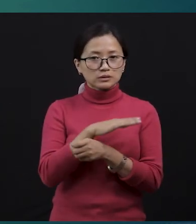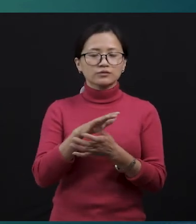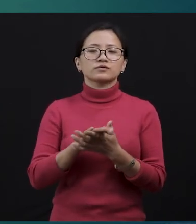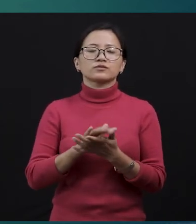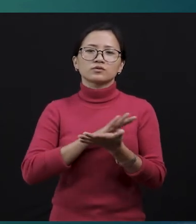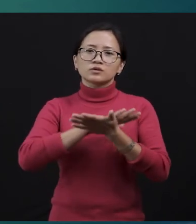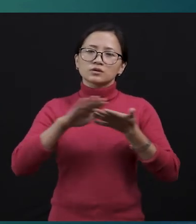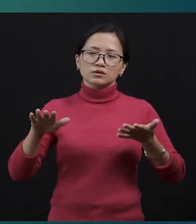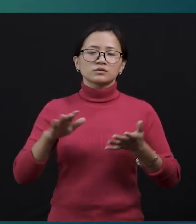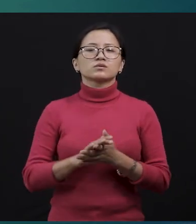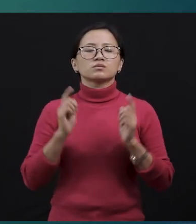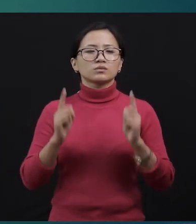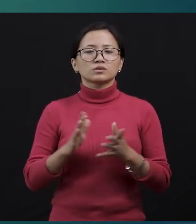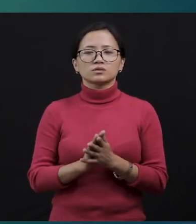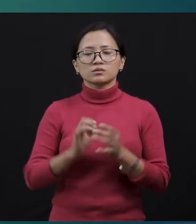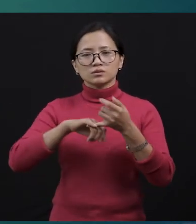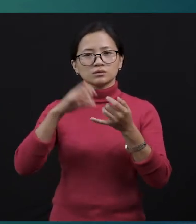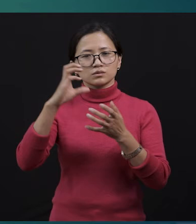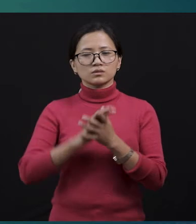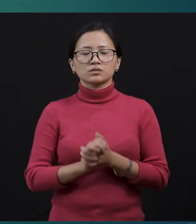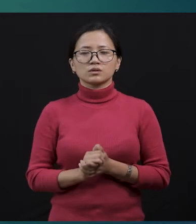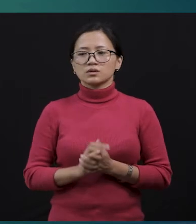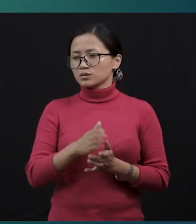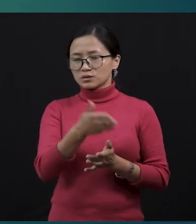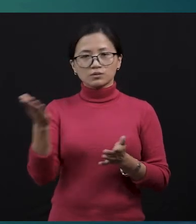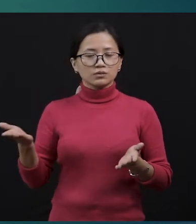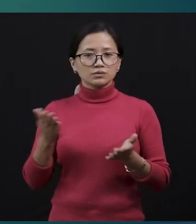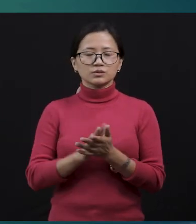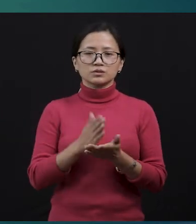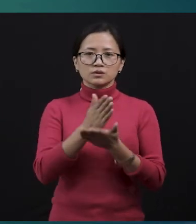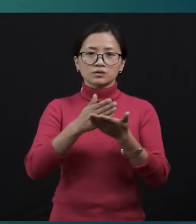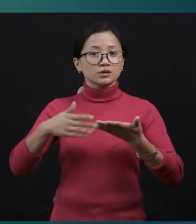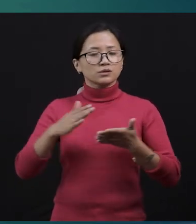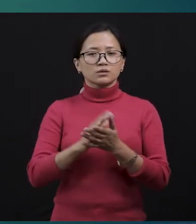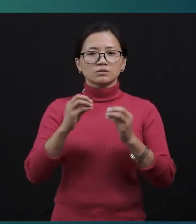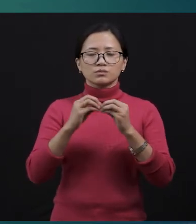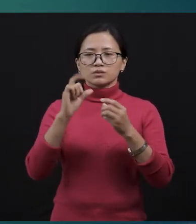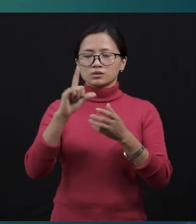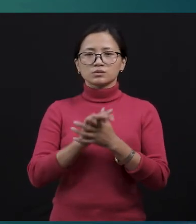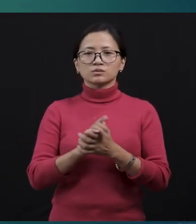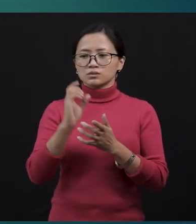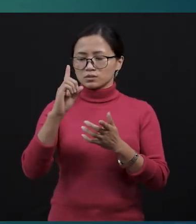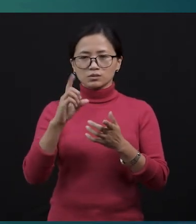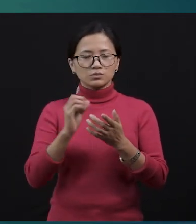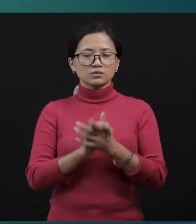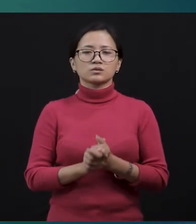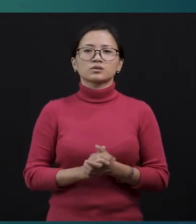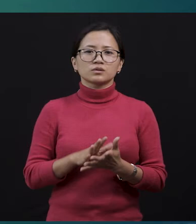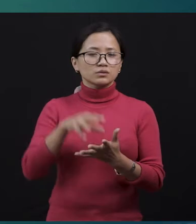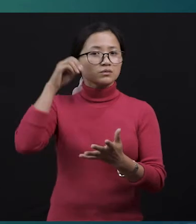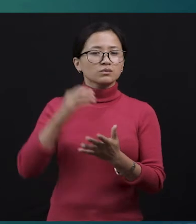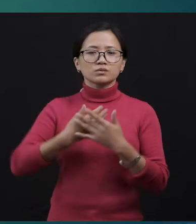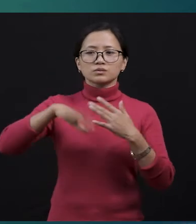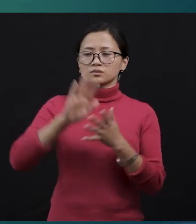what is biology, right? In your science, there will be a biology portion. Astrophysics, aeronautical engineering, these are some things that you will learn